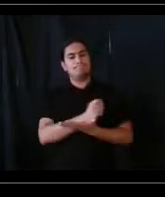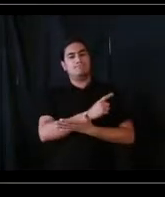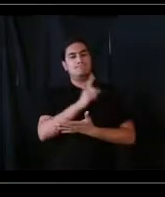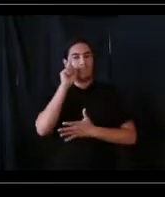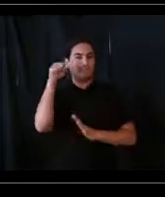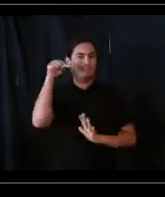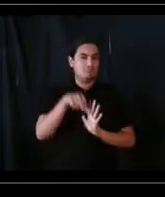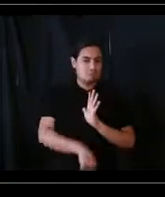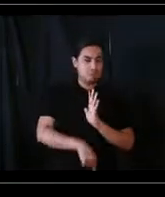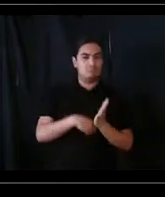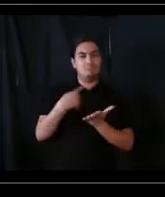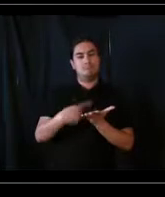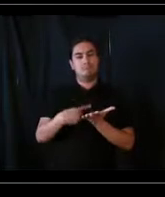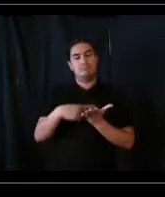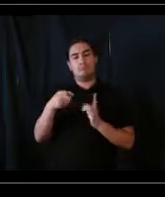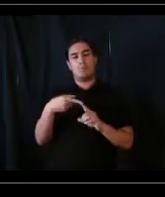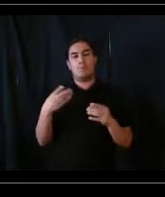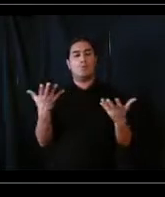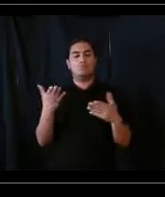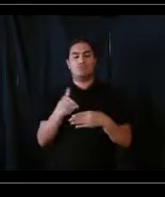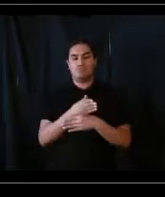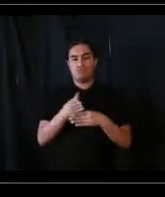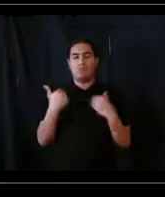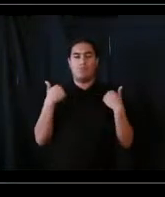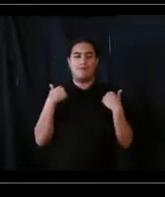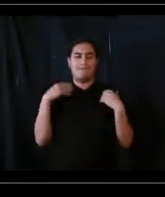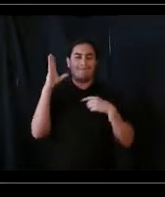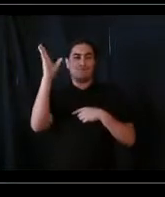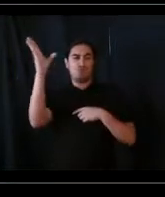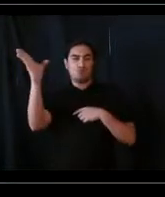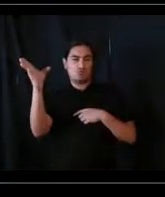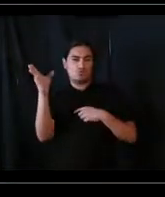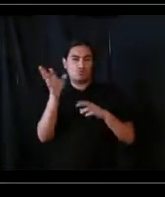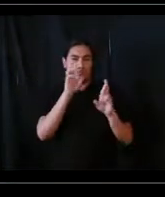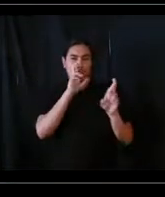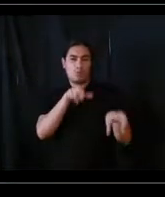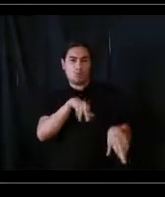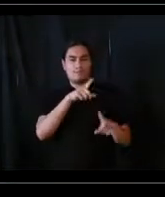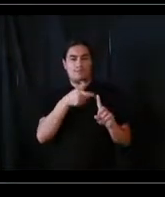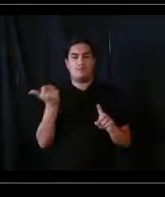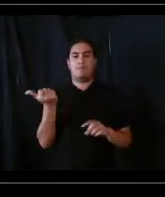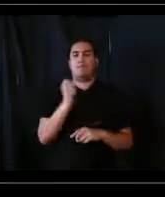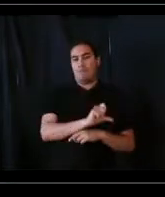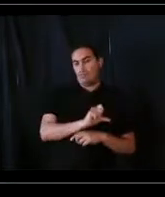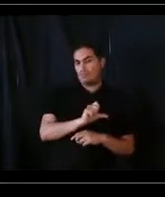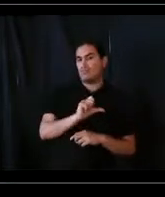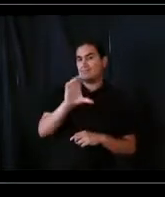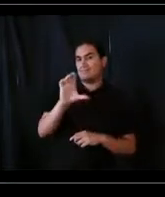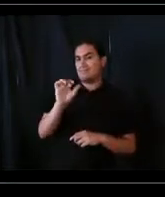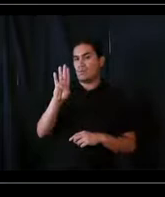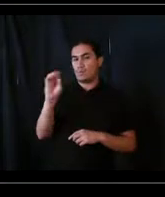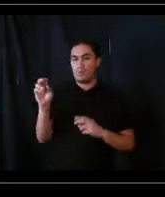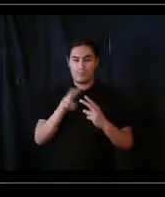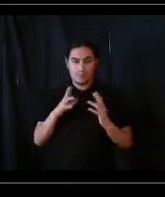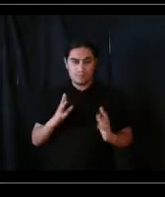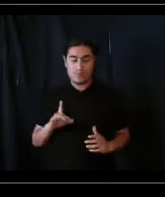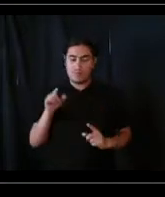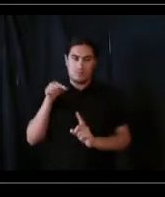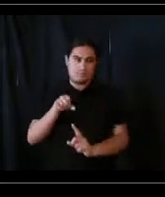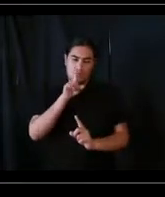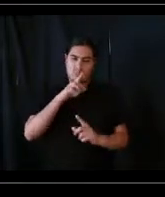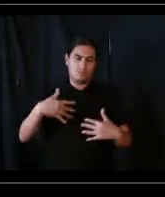future um reports from our other cbo partners community based organization partners and um this is really meaningful and